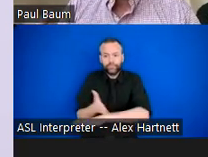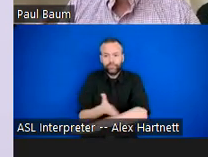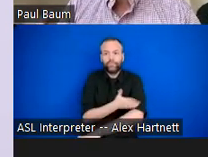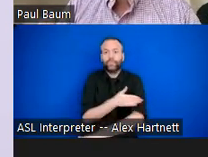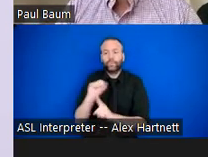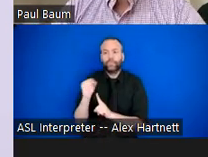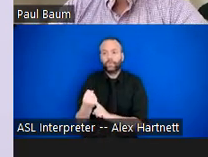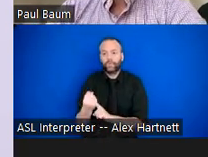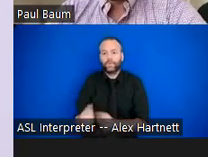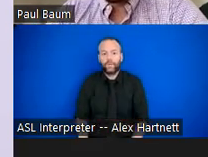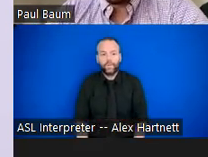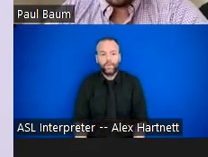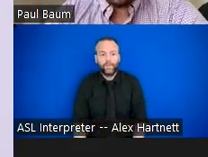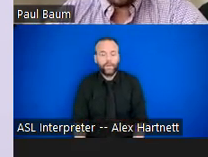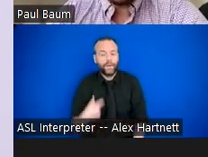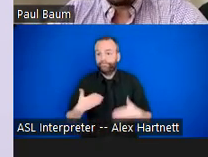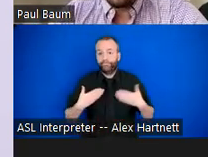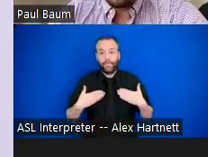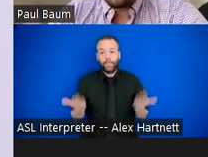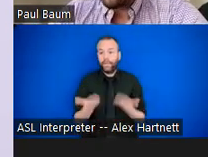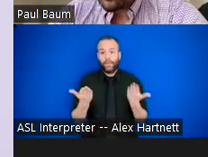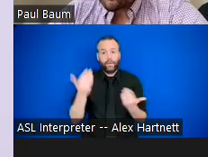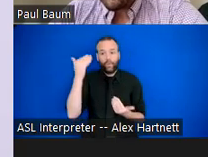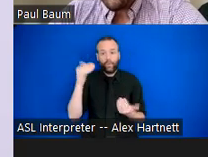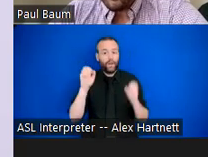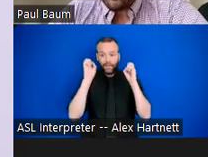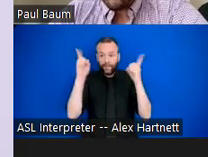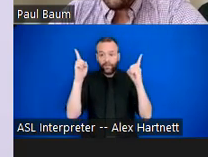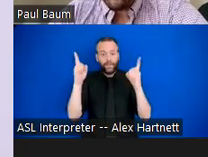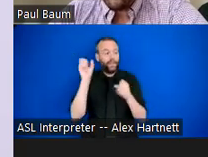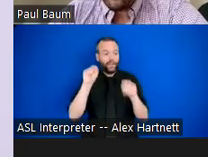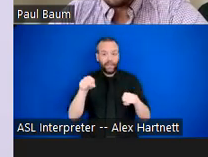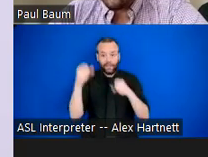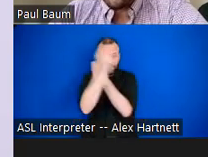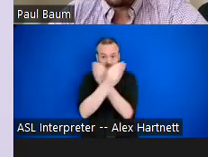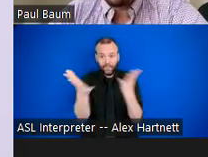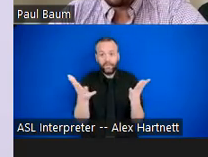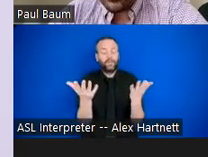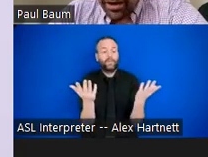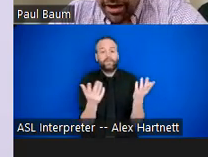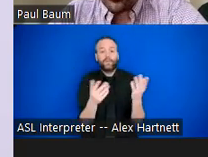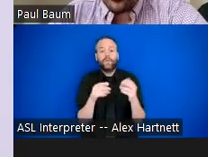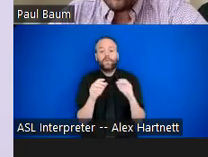that process. And definitely, you know, there is a lot of